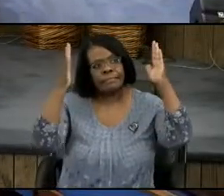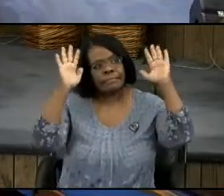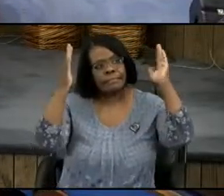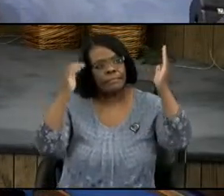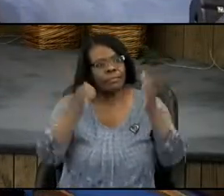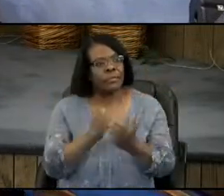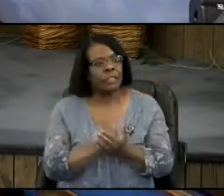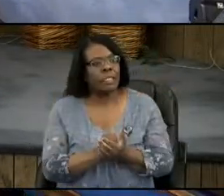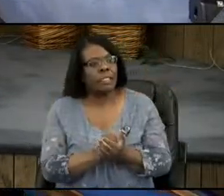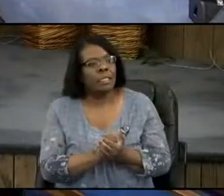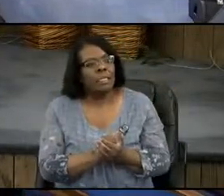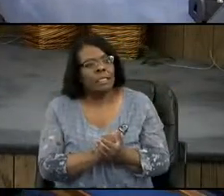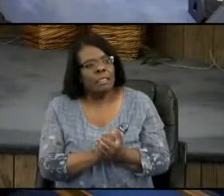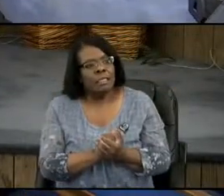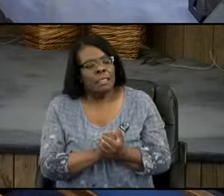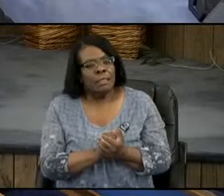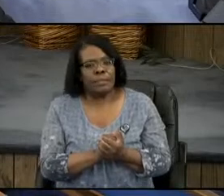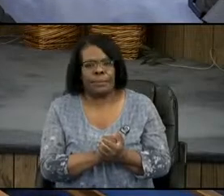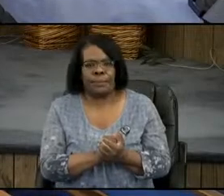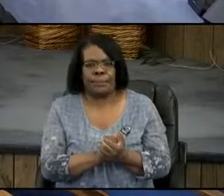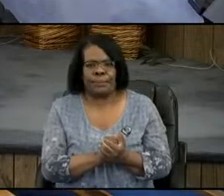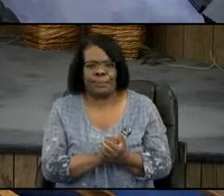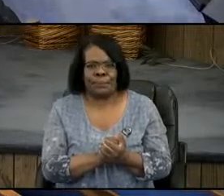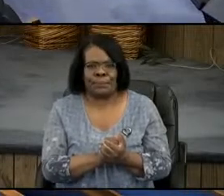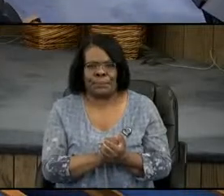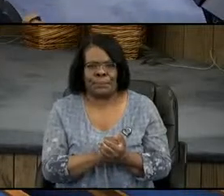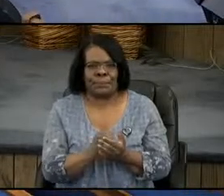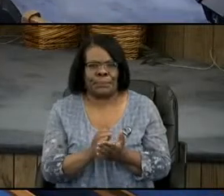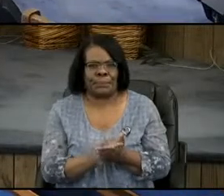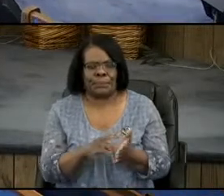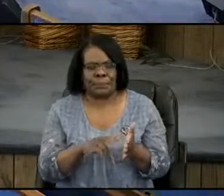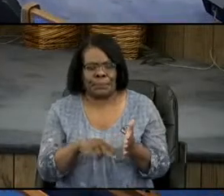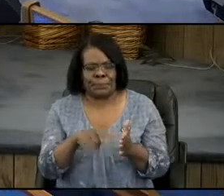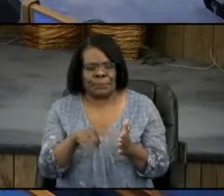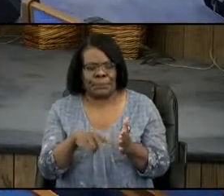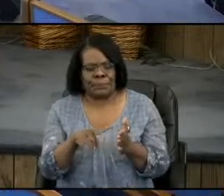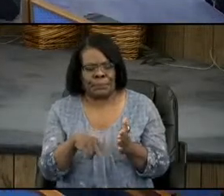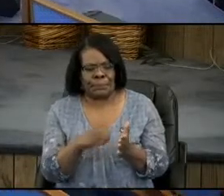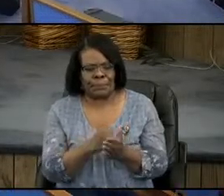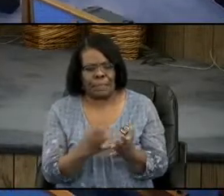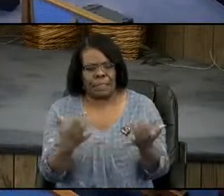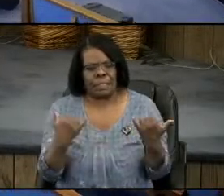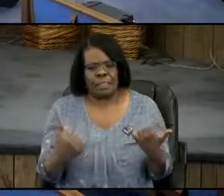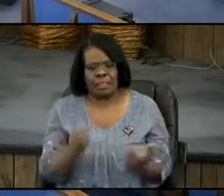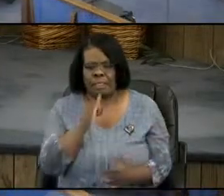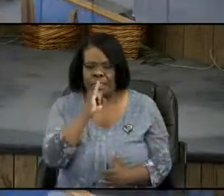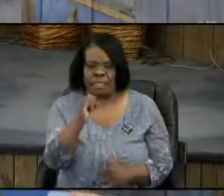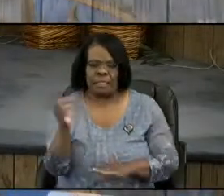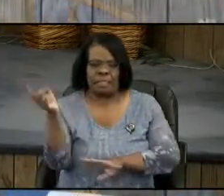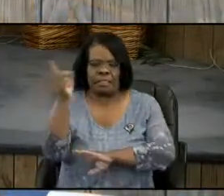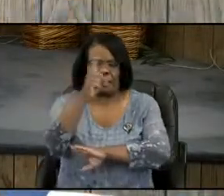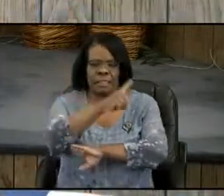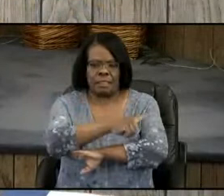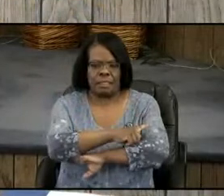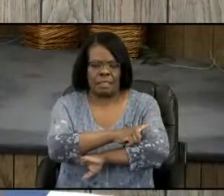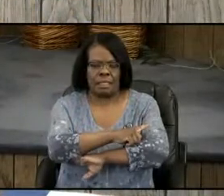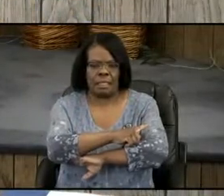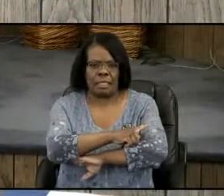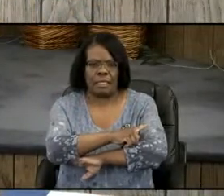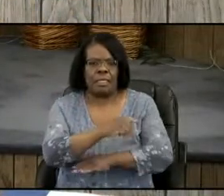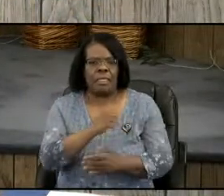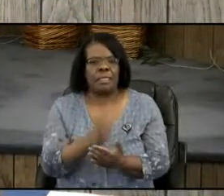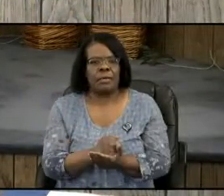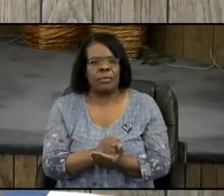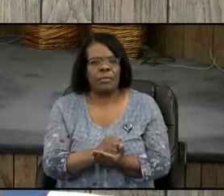I want to read this to you. Every word, I want you to listen to this. Today is the day that we specially